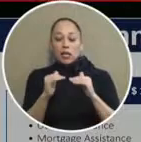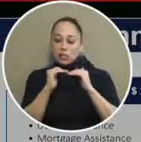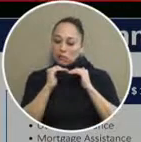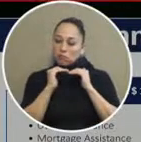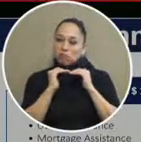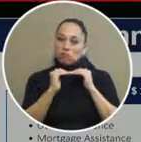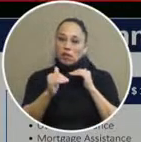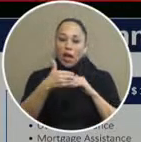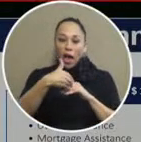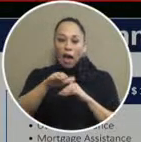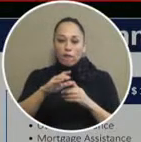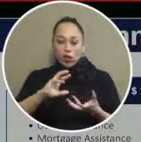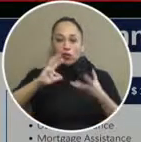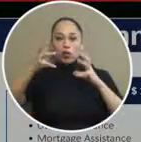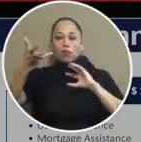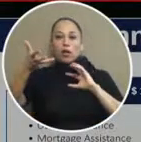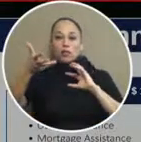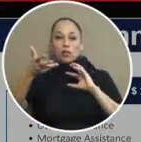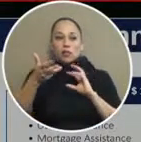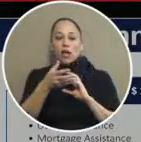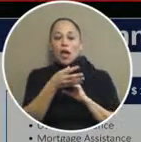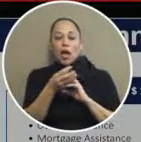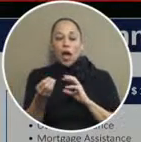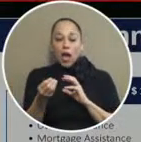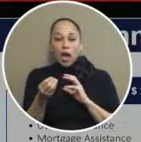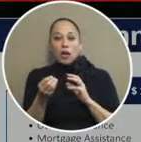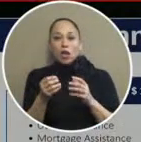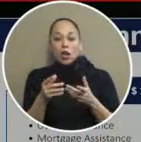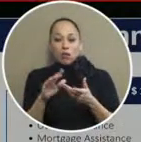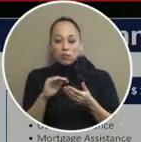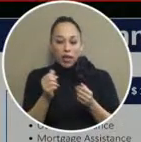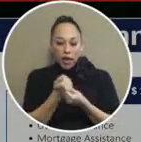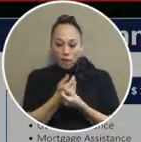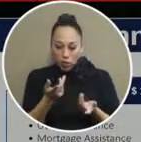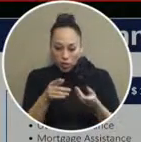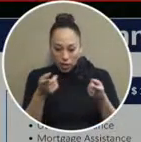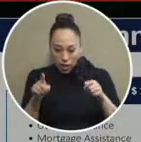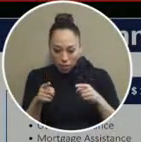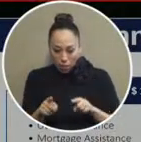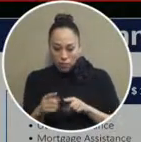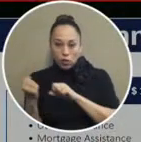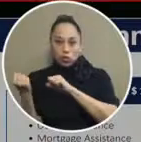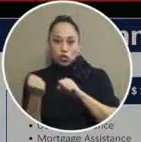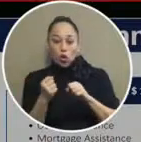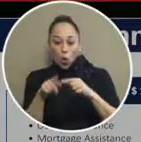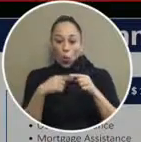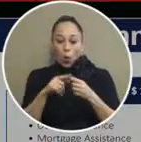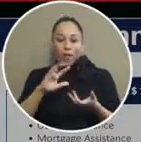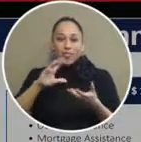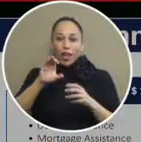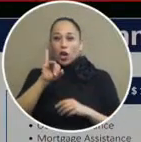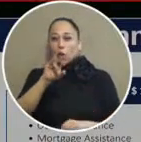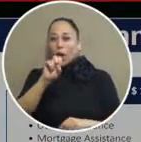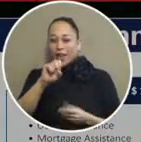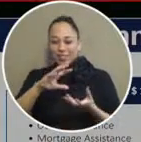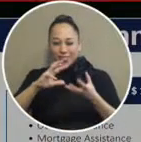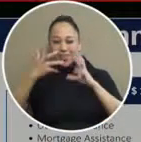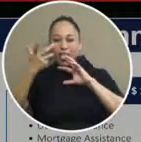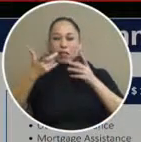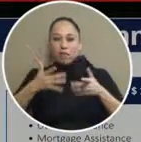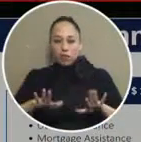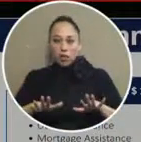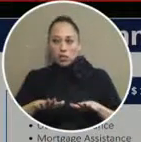stable after the crisis. And God willing, come out stronger than they went into that crisis. We are